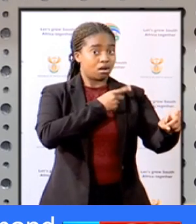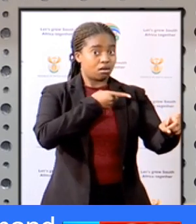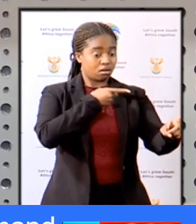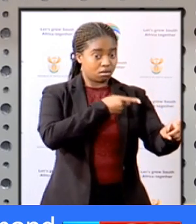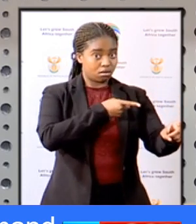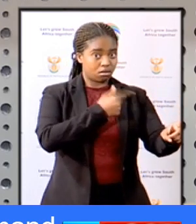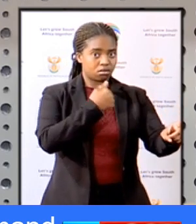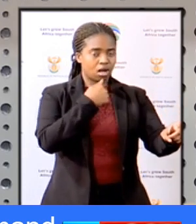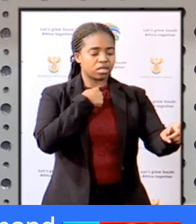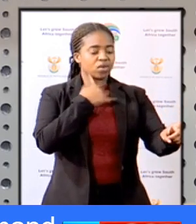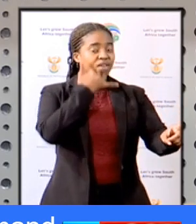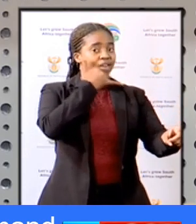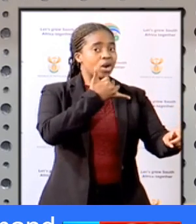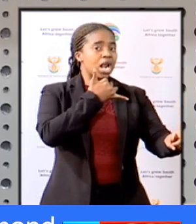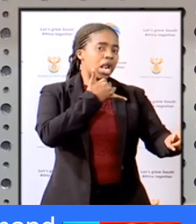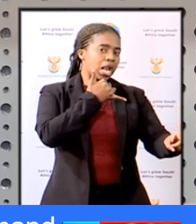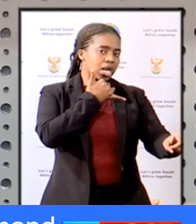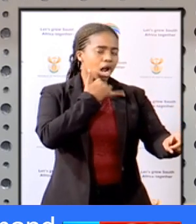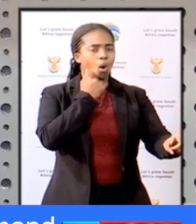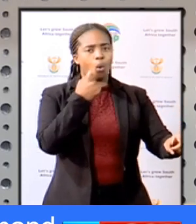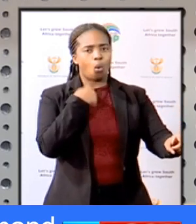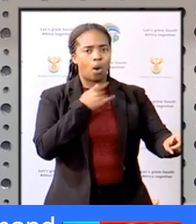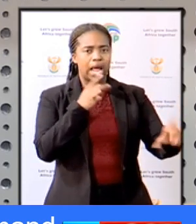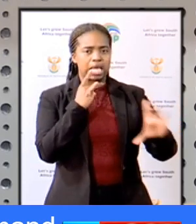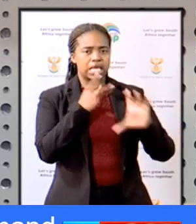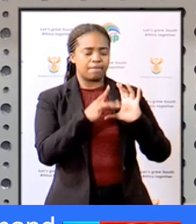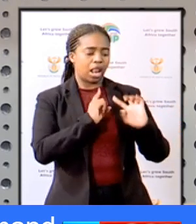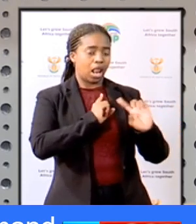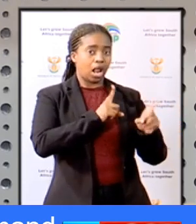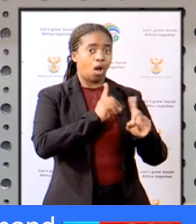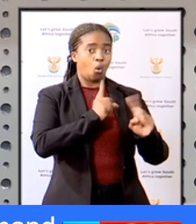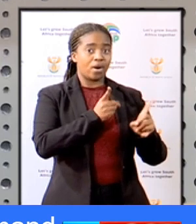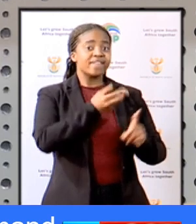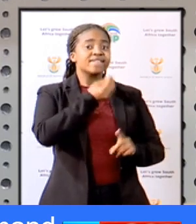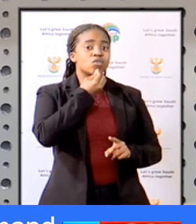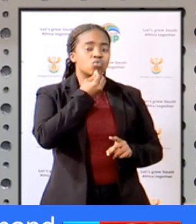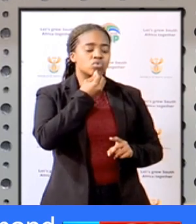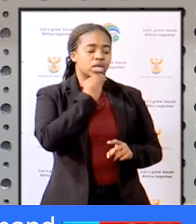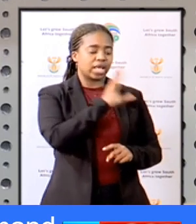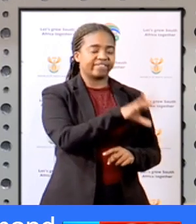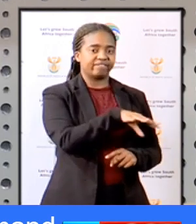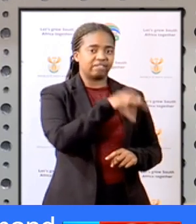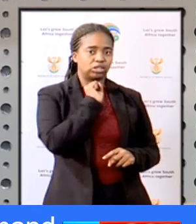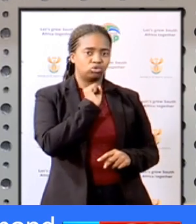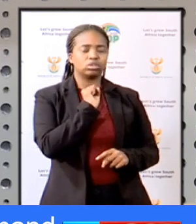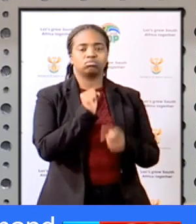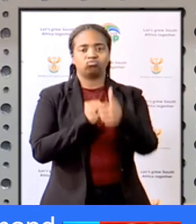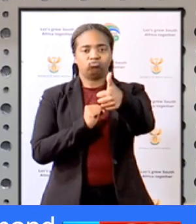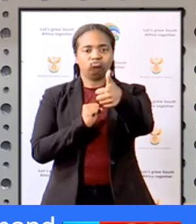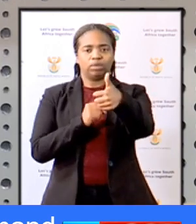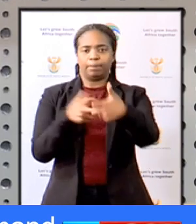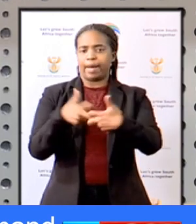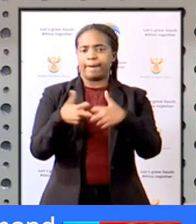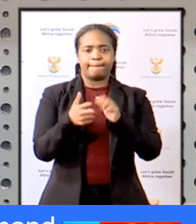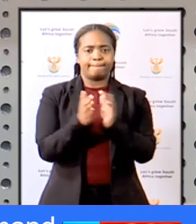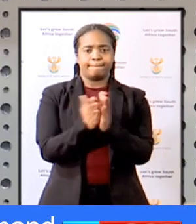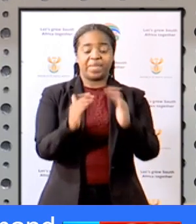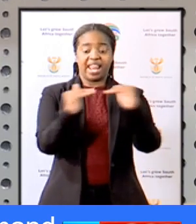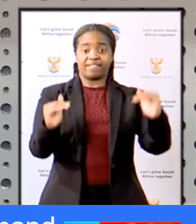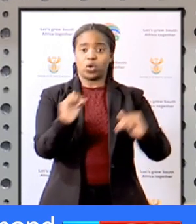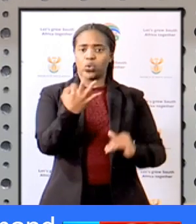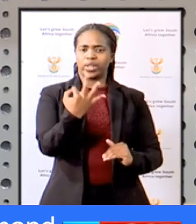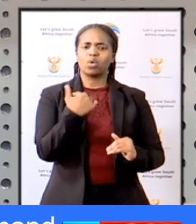and you go and pick up your food, that is permitted under level 3. We encourage everybody